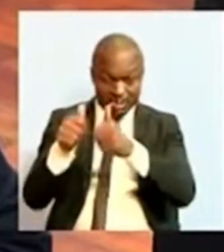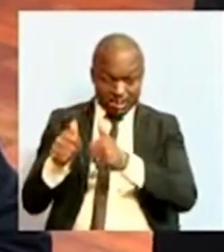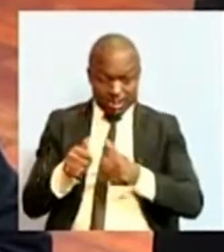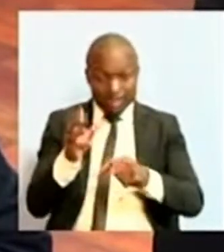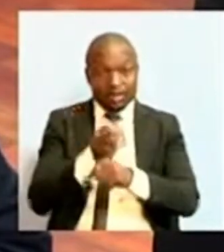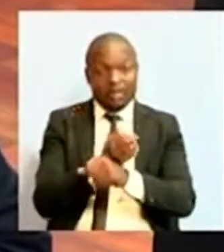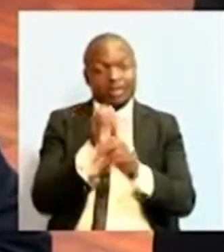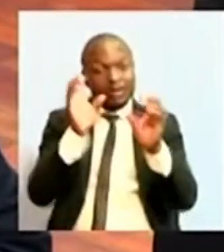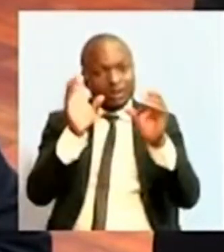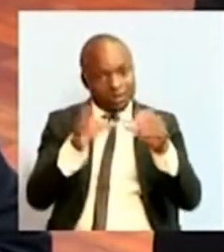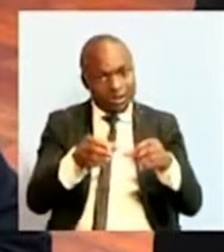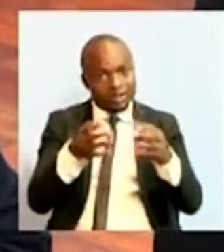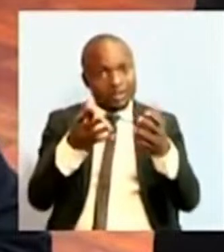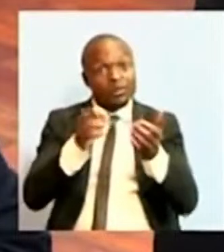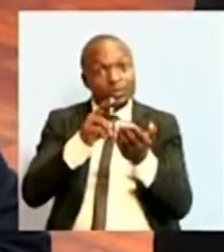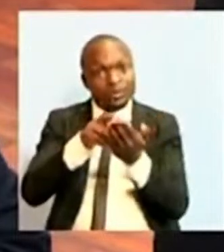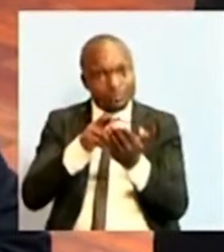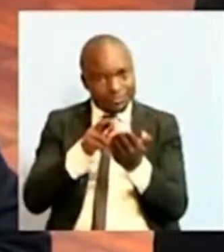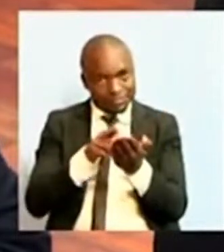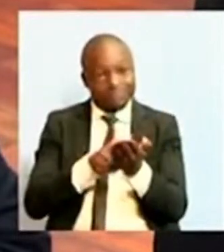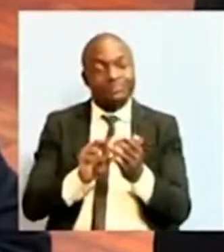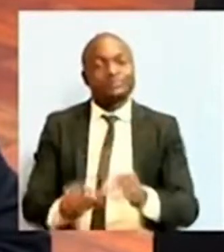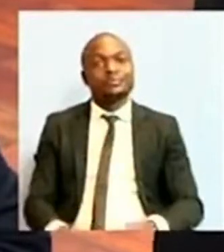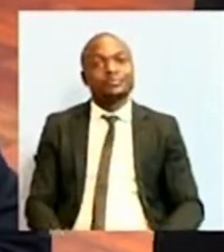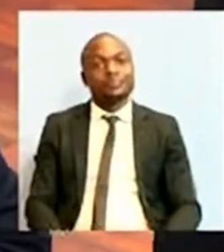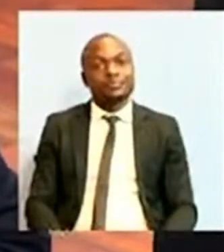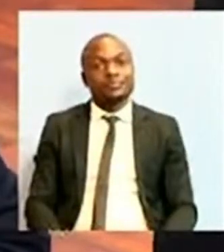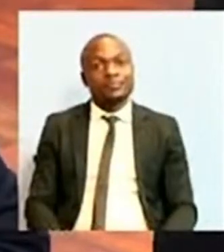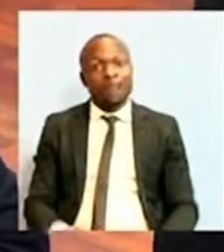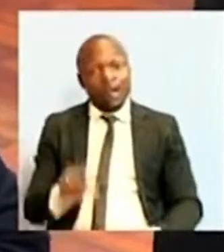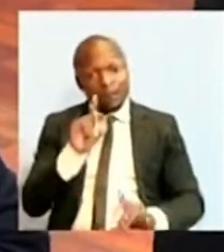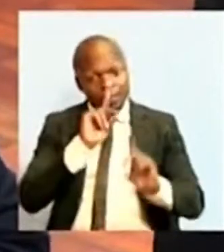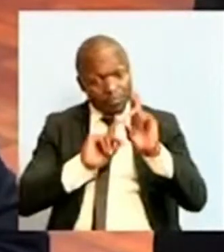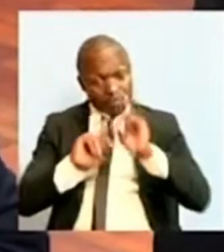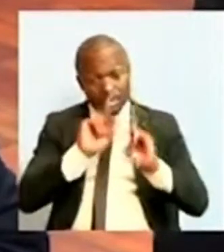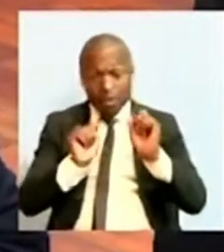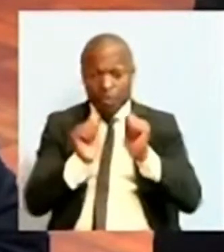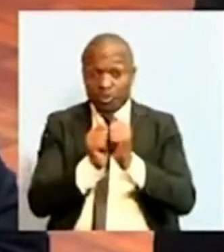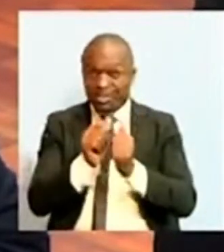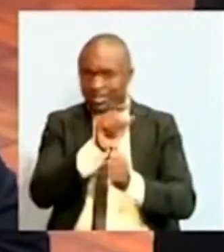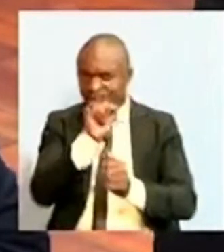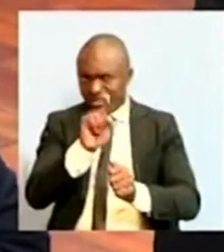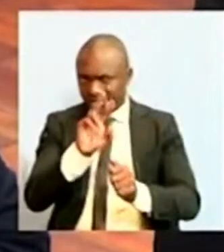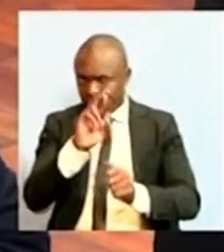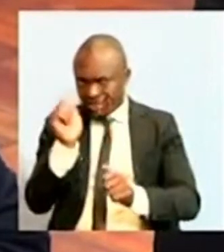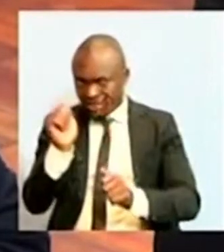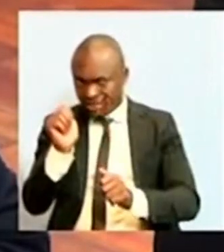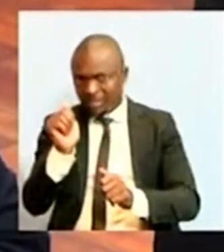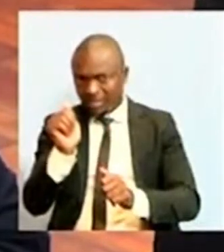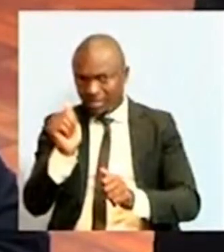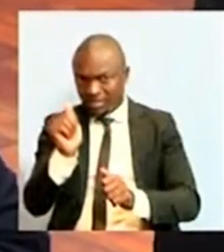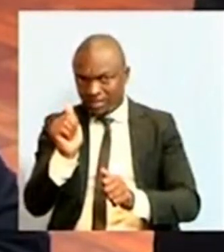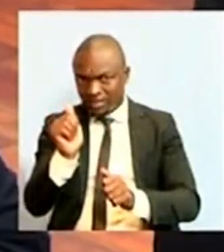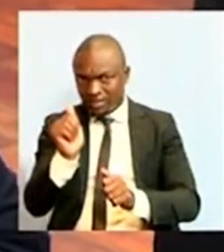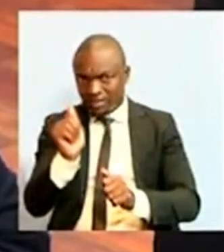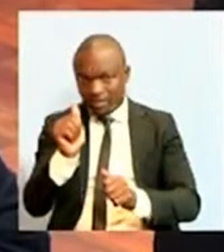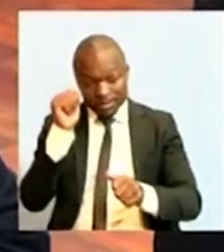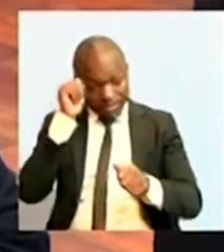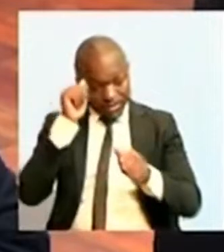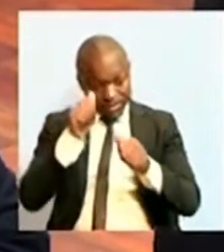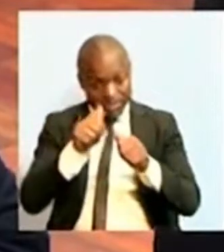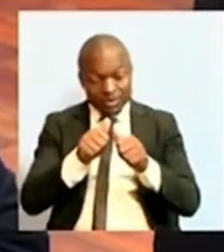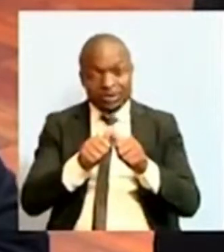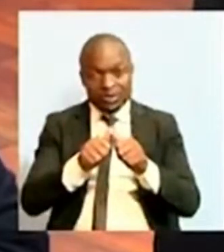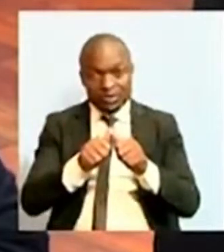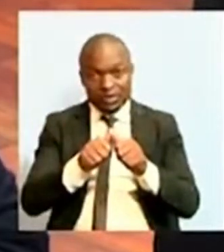the Council wishes to report that it is in discussion with ZRA to automate its revenue collection